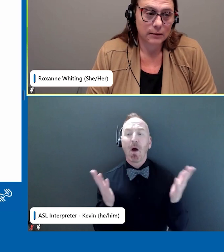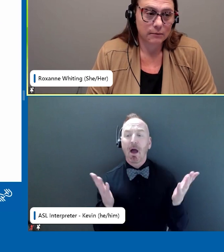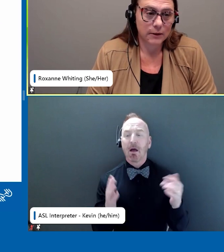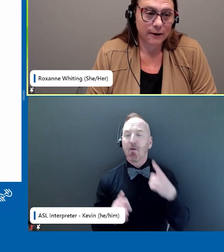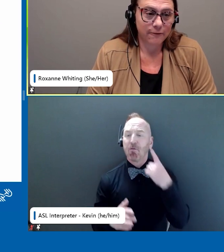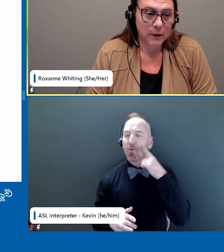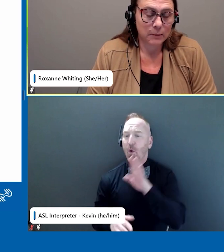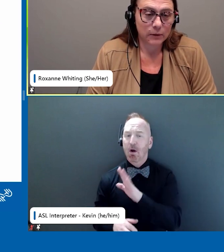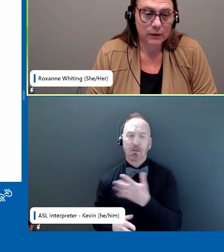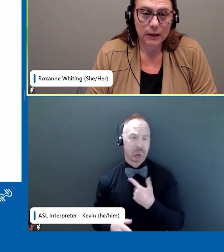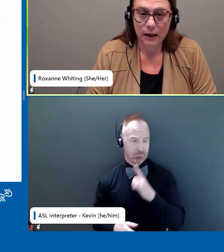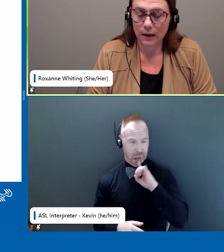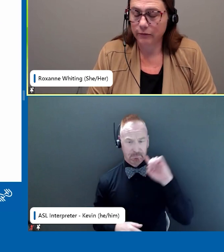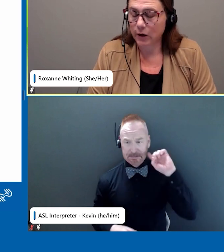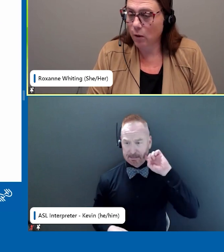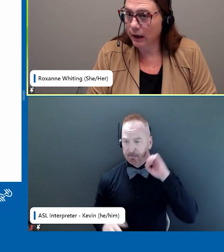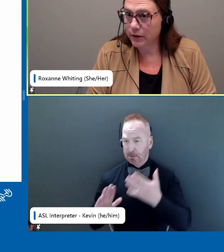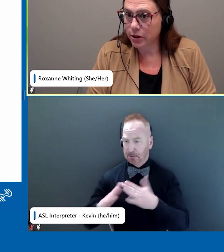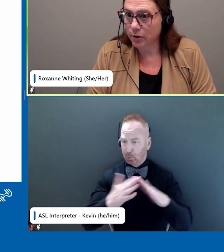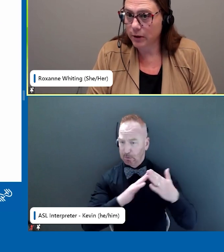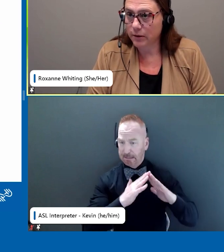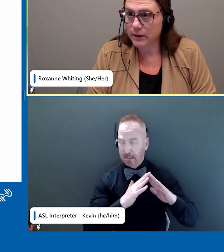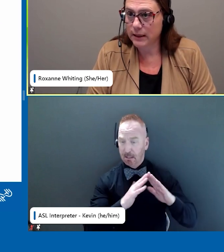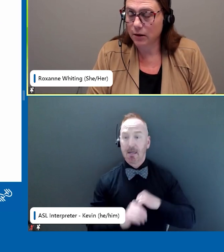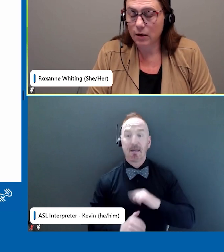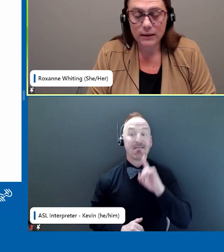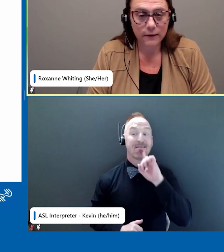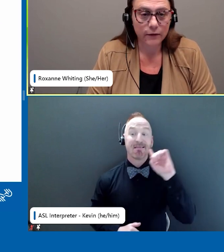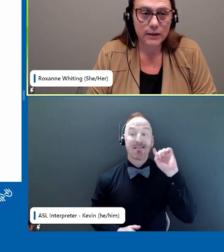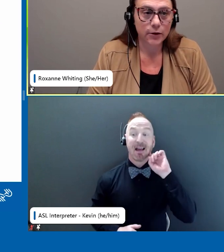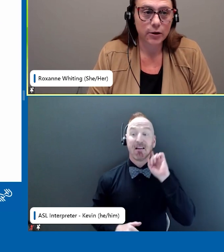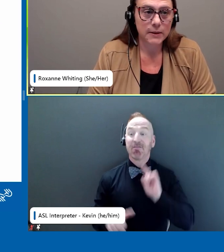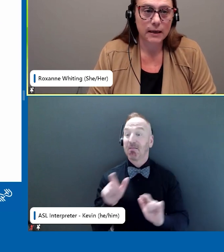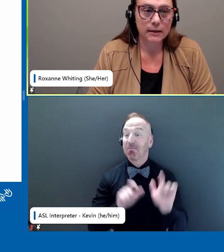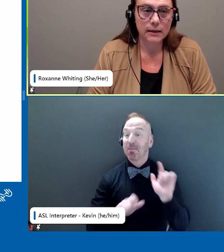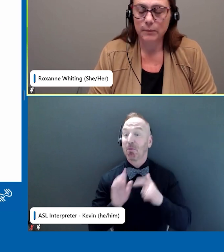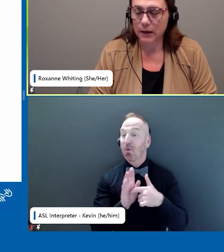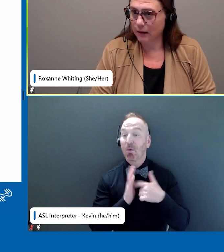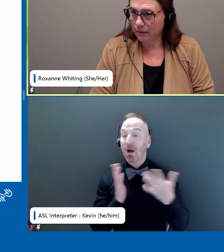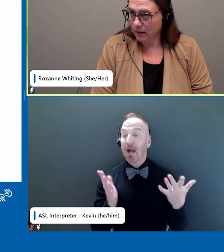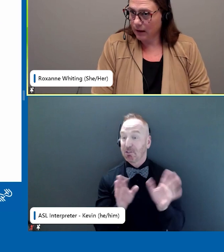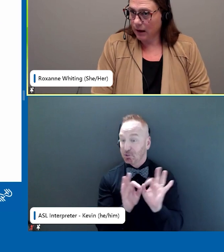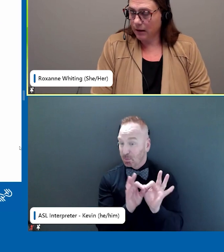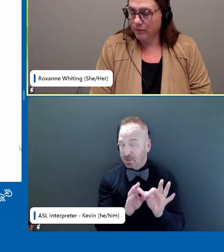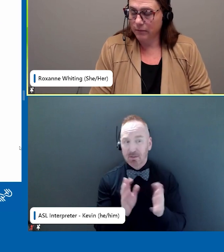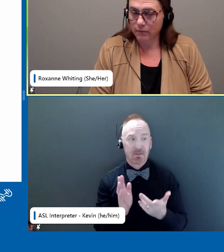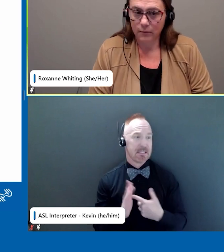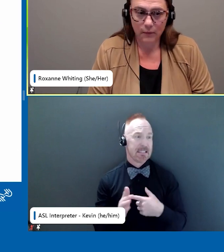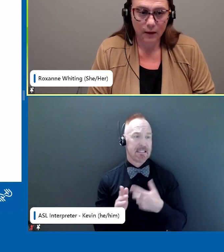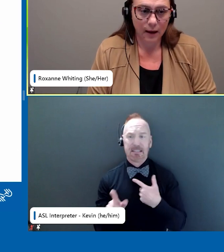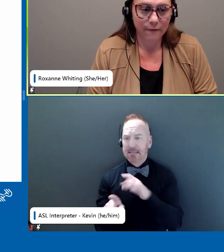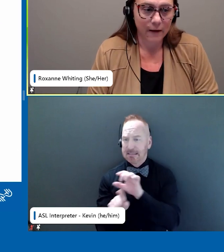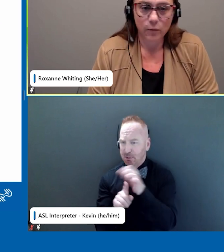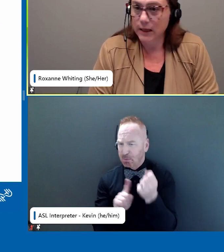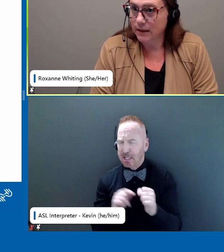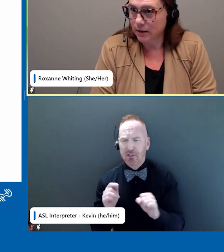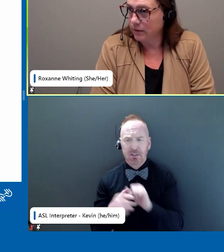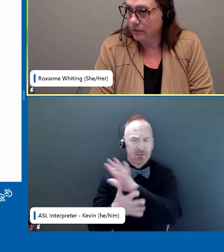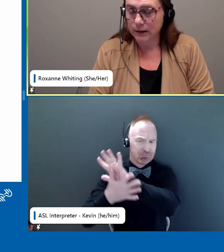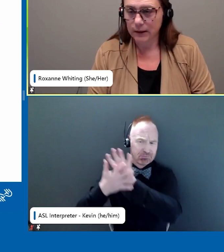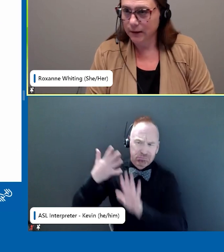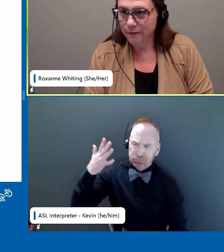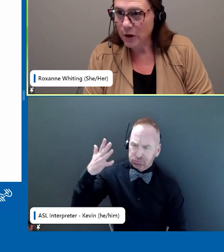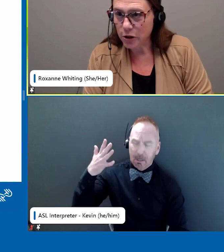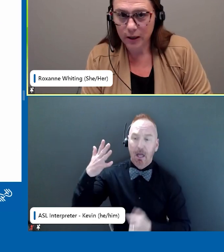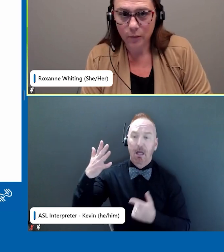Now, deaf people require interpreters in lots of different circumstances, but um, have found ways